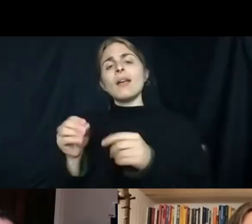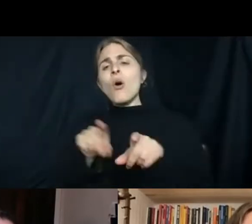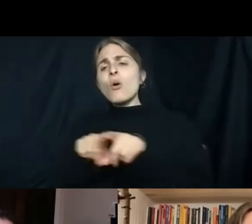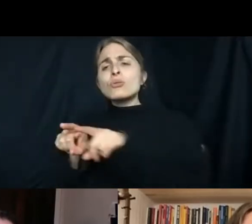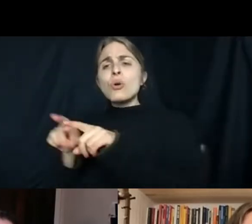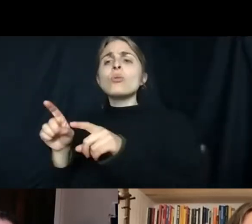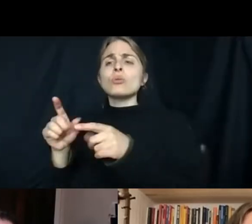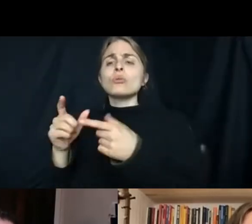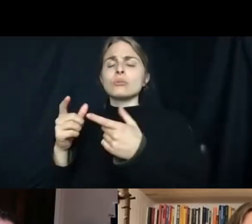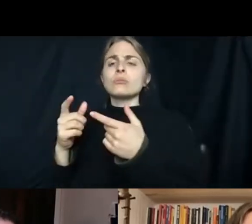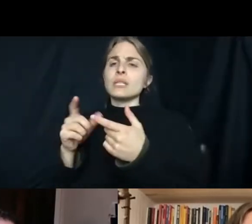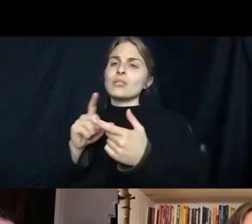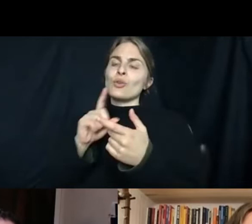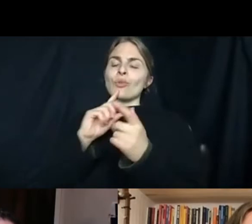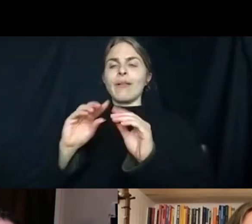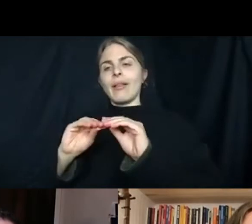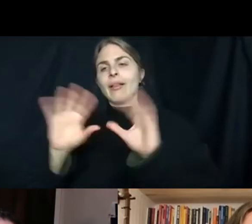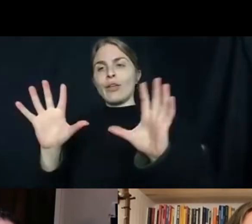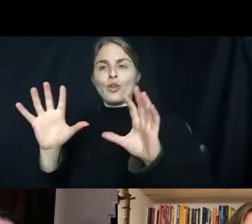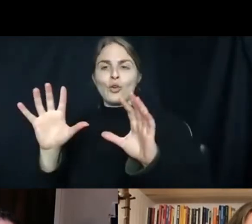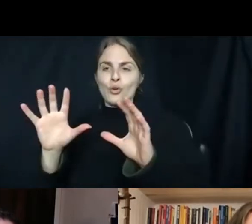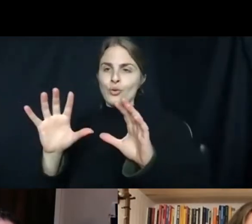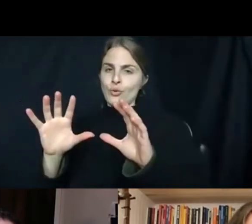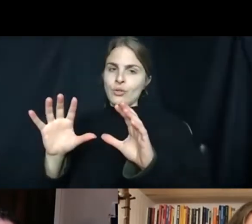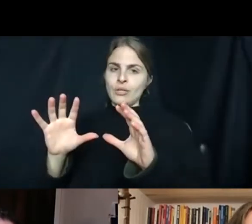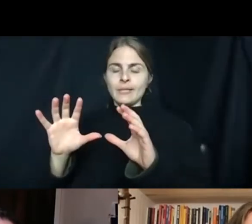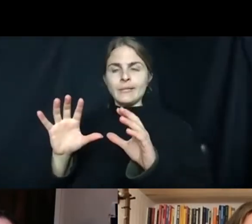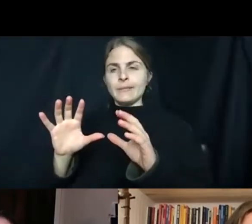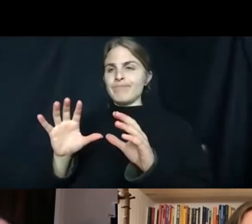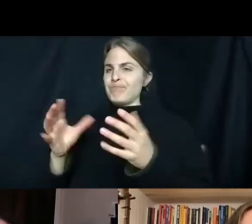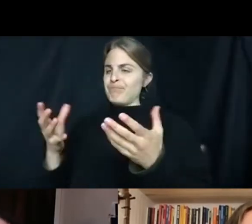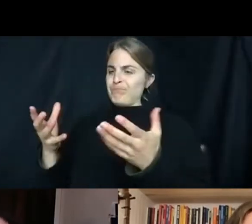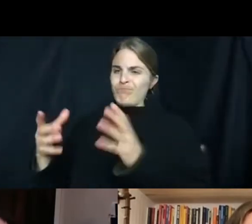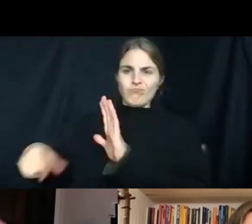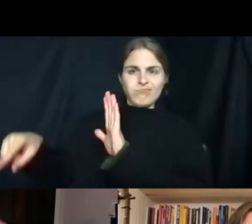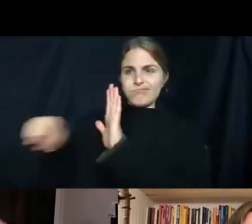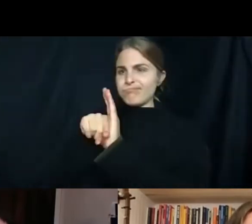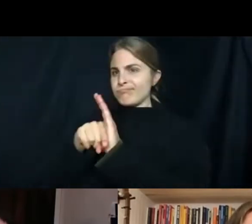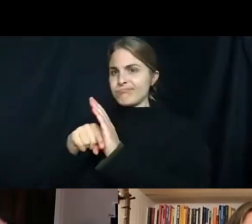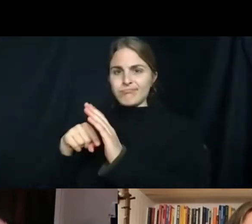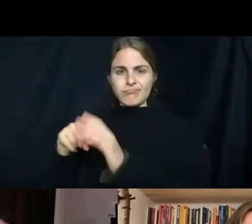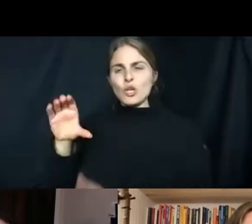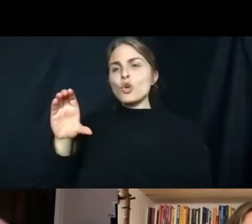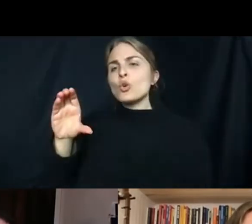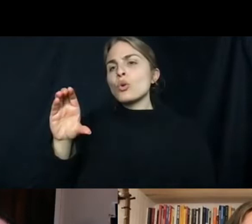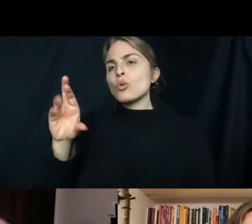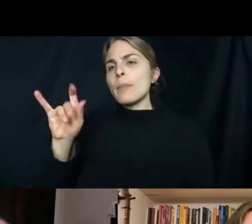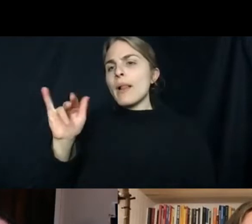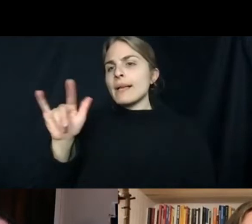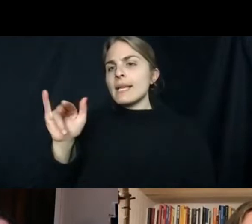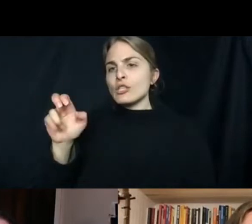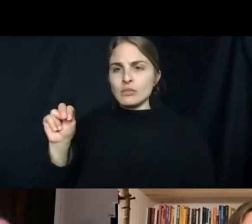a very clear axis of criminalization too. I've been thinking a lot lately of